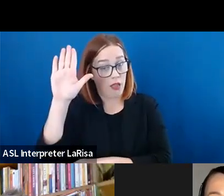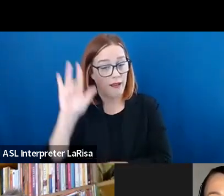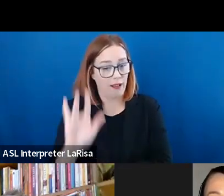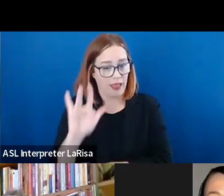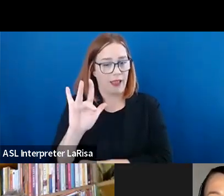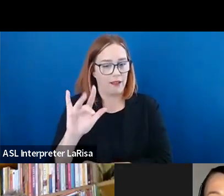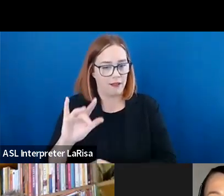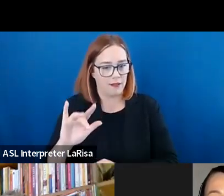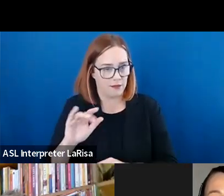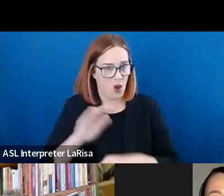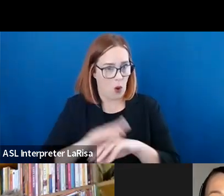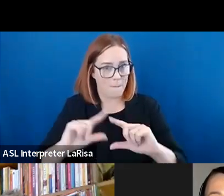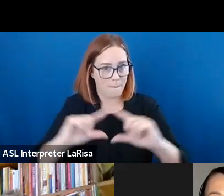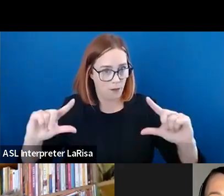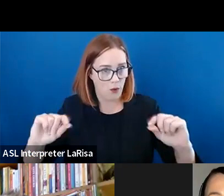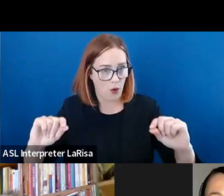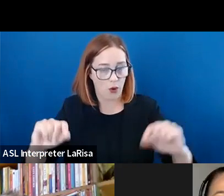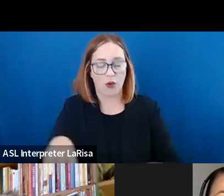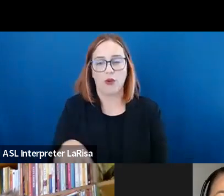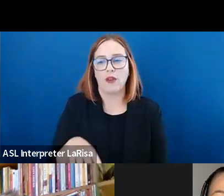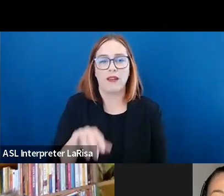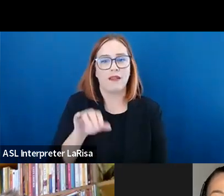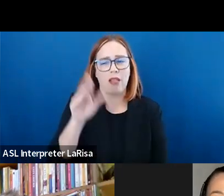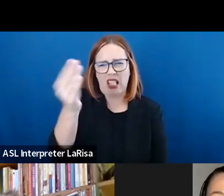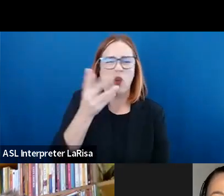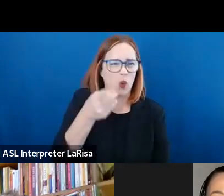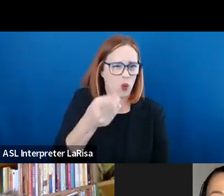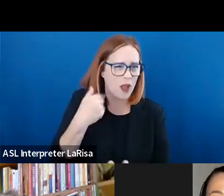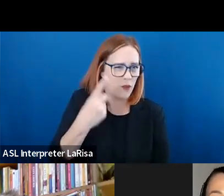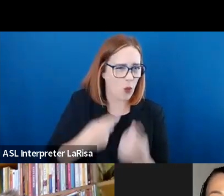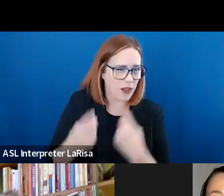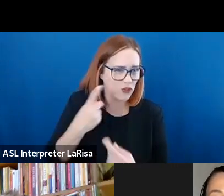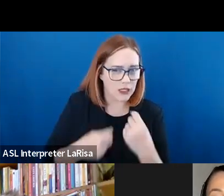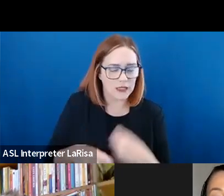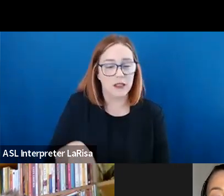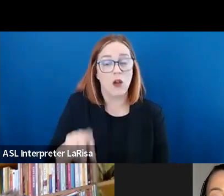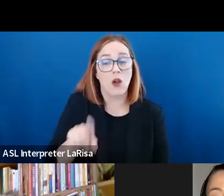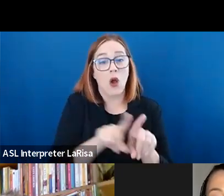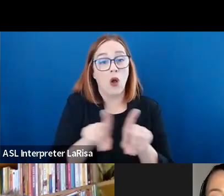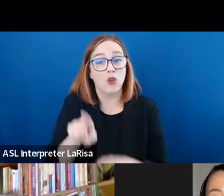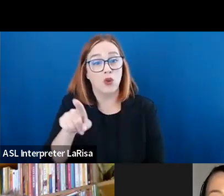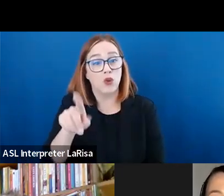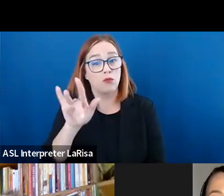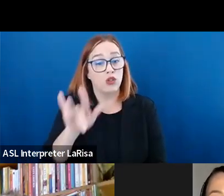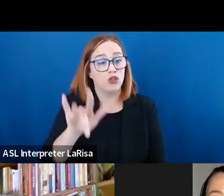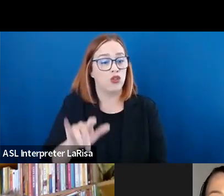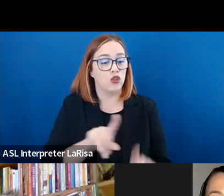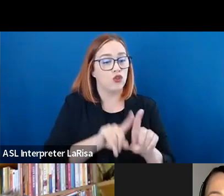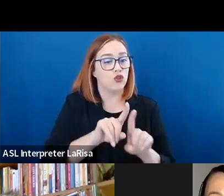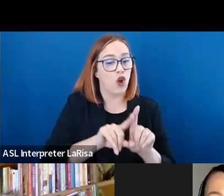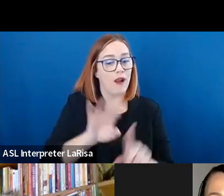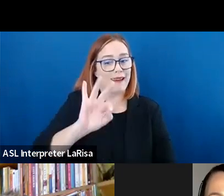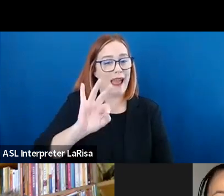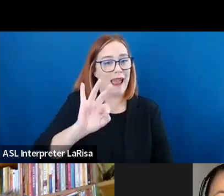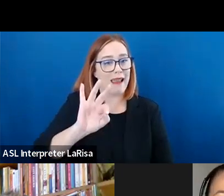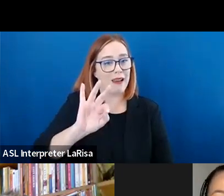or using keystrokes, we ask that you press *9 or Alt-Y on your keypad to raise your hand.